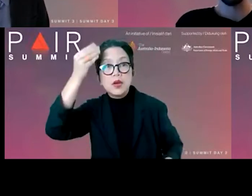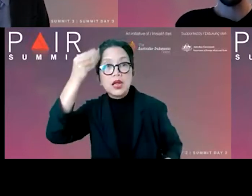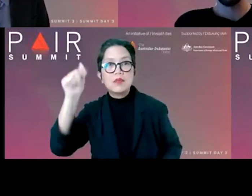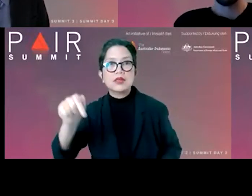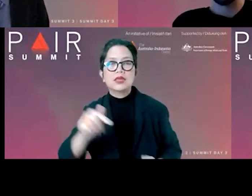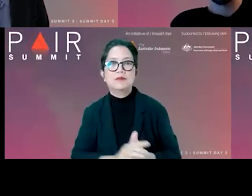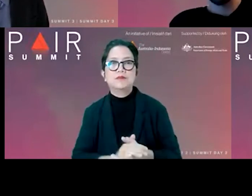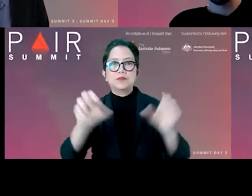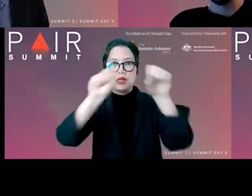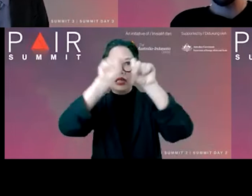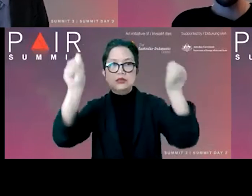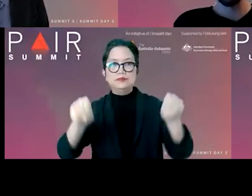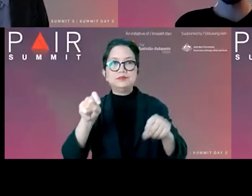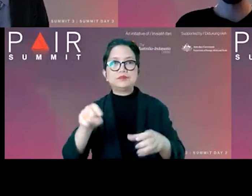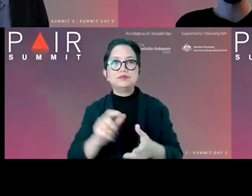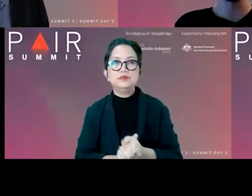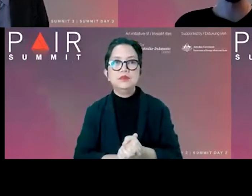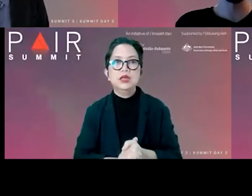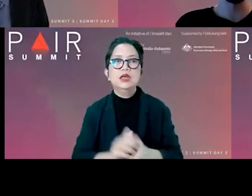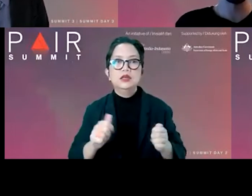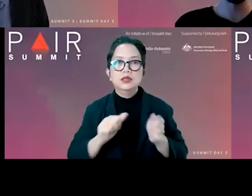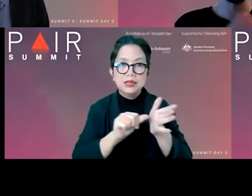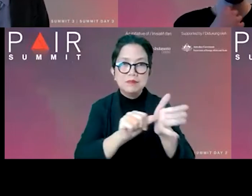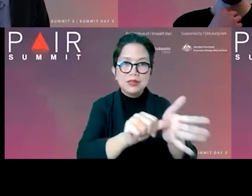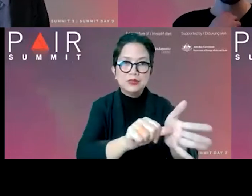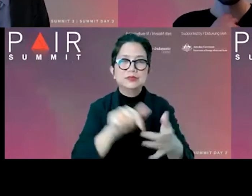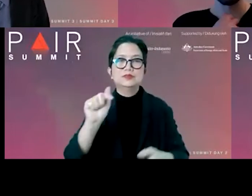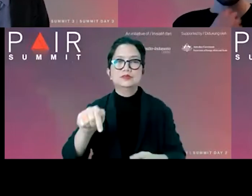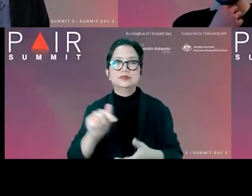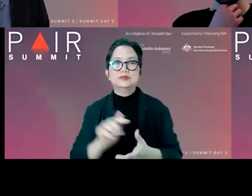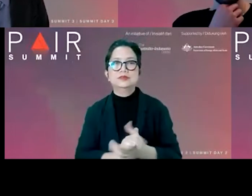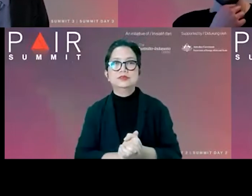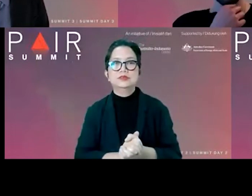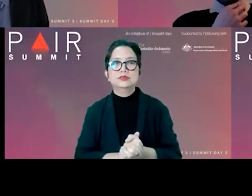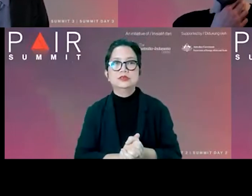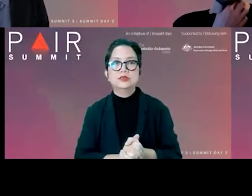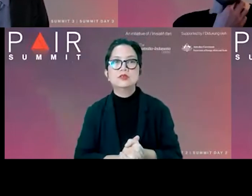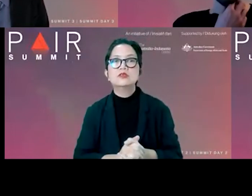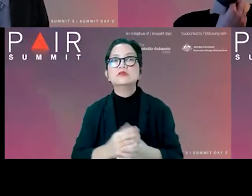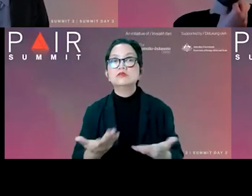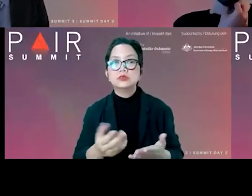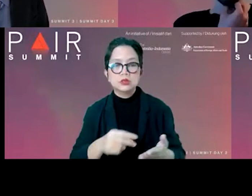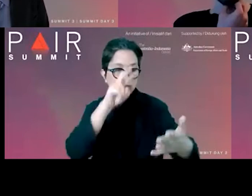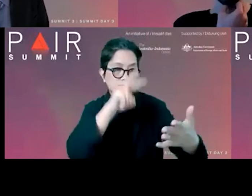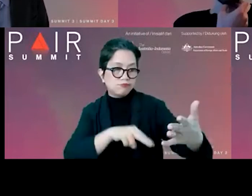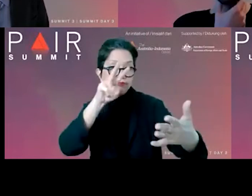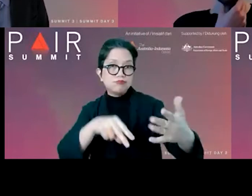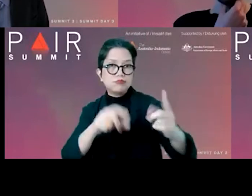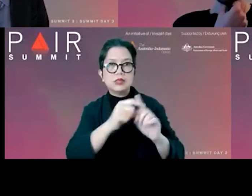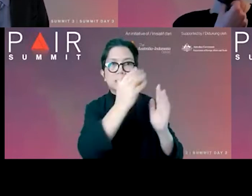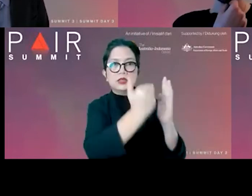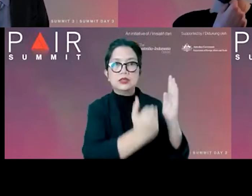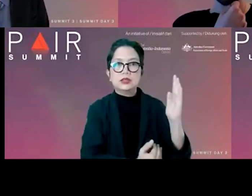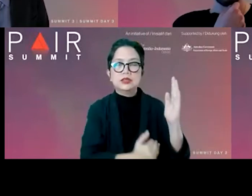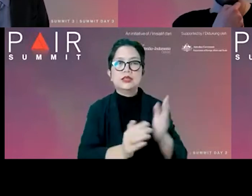data as we live through this pandemic, how will they inform future decisions and future focus areas and future preparedness? So I